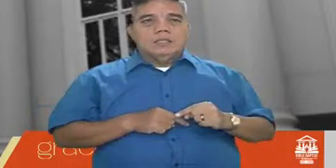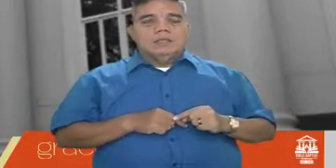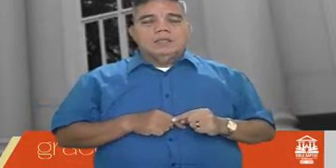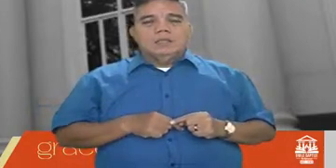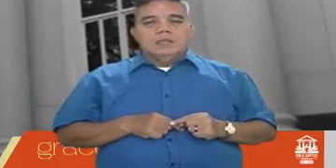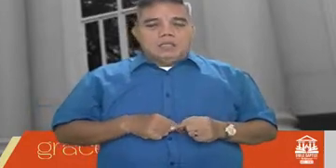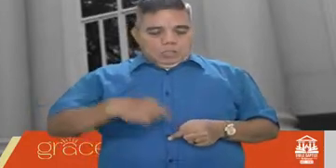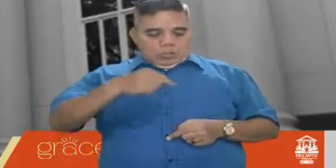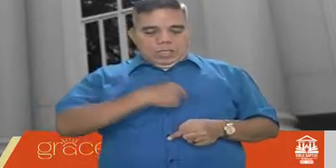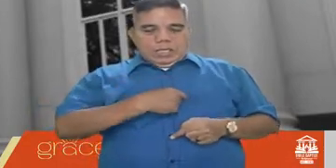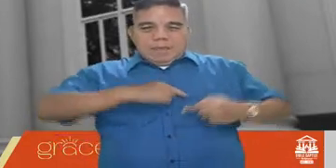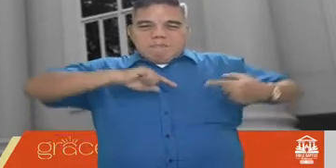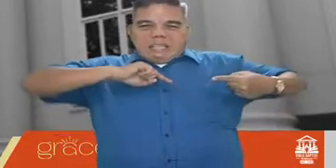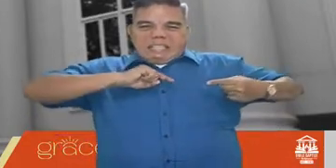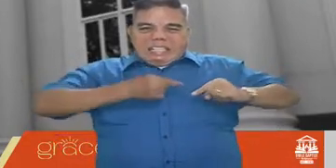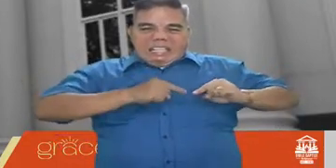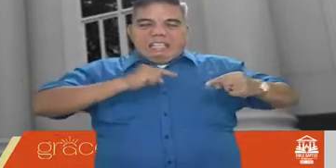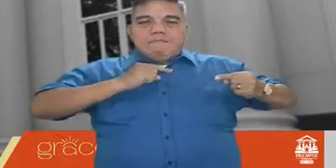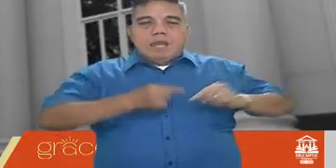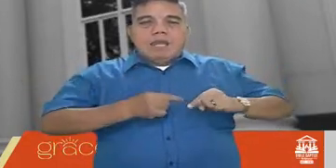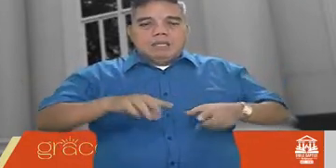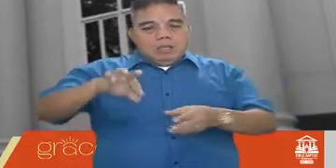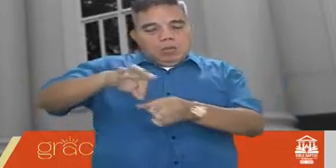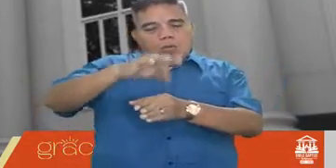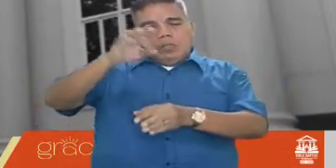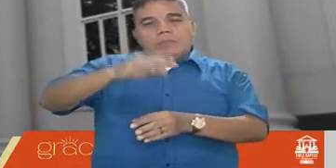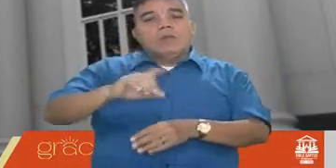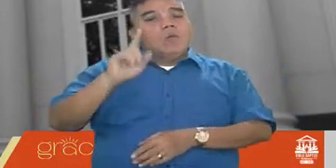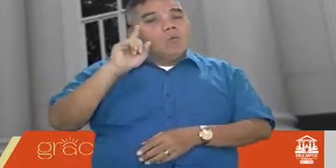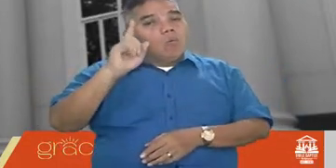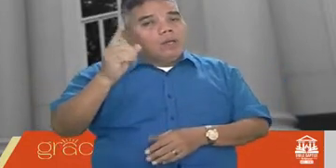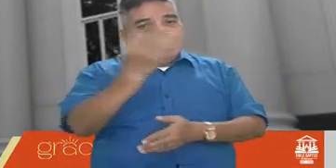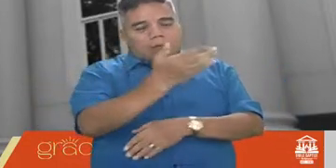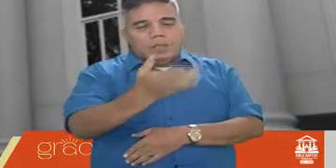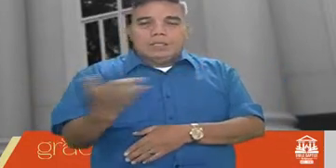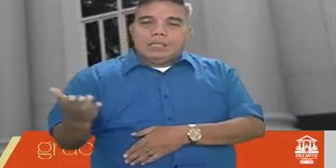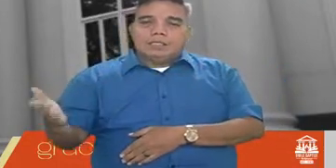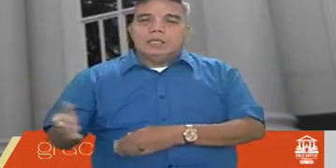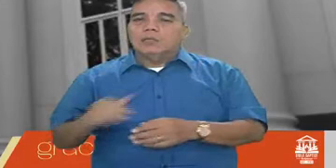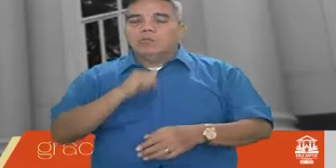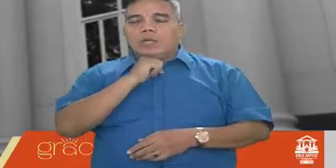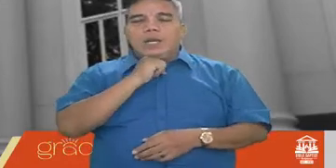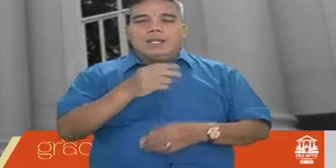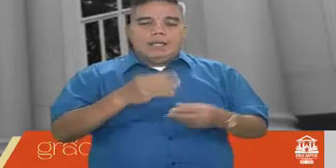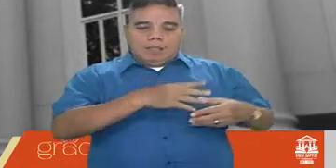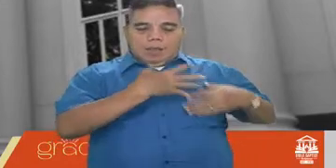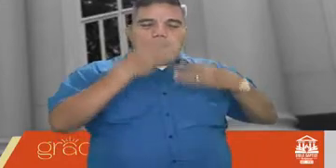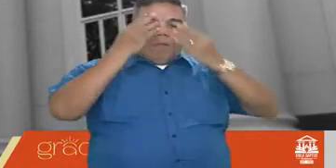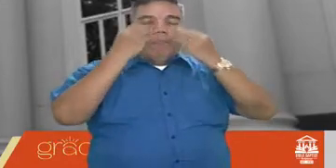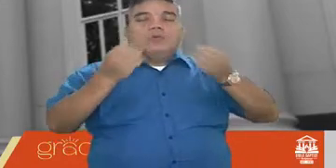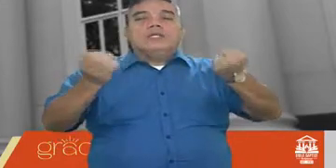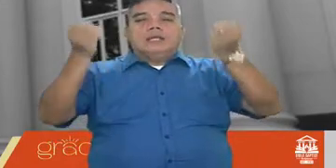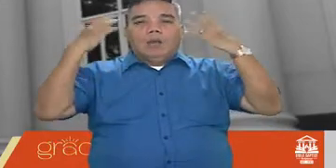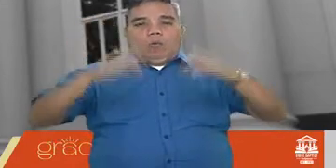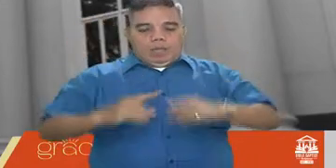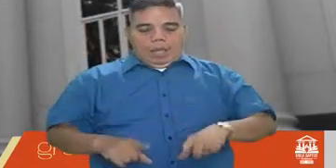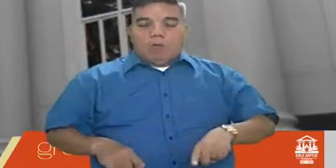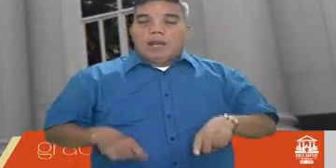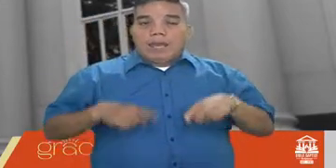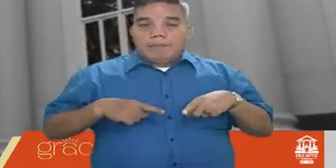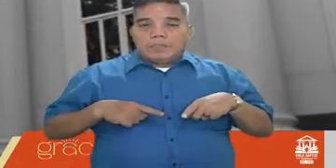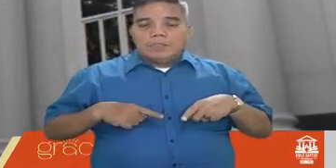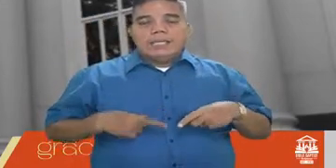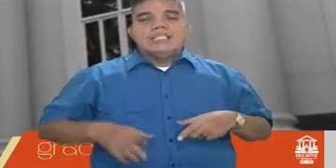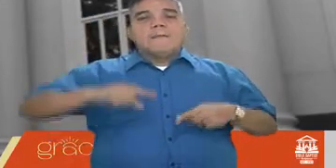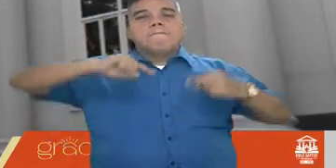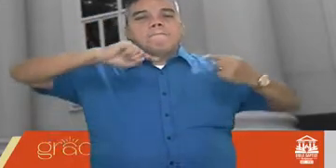So mag-grieve ang Holy Spirit if one of the things that we are not putting away from our lives